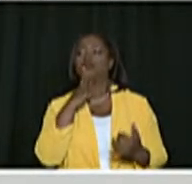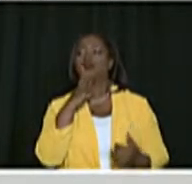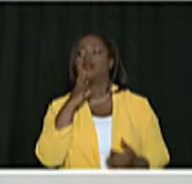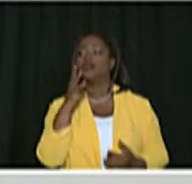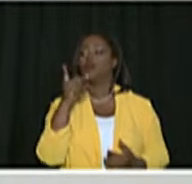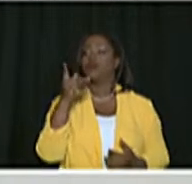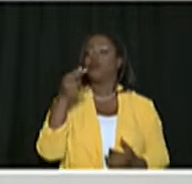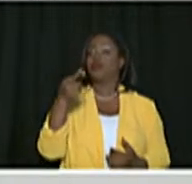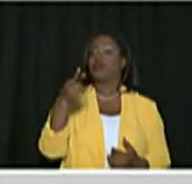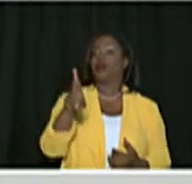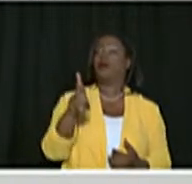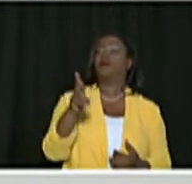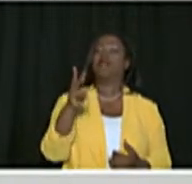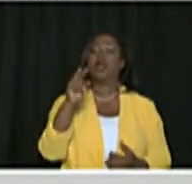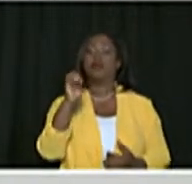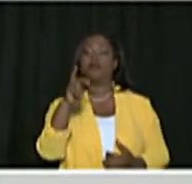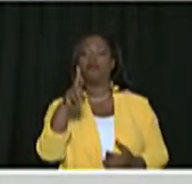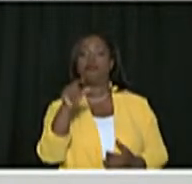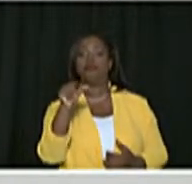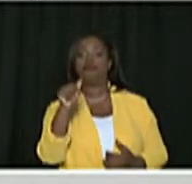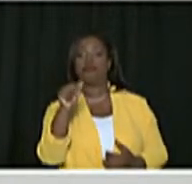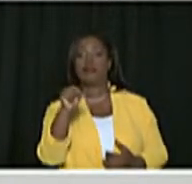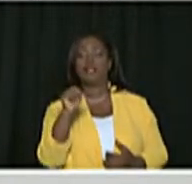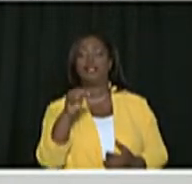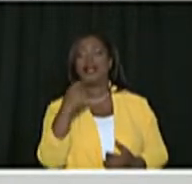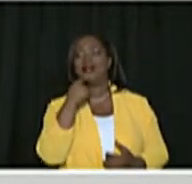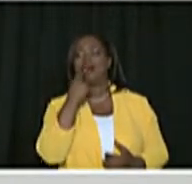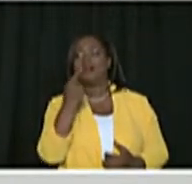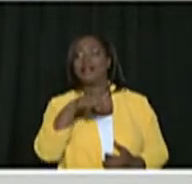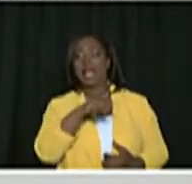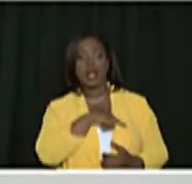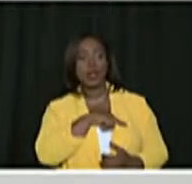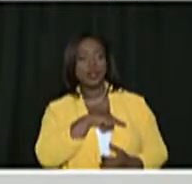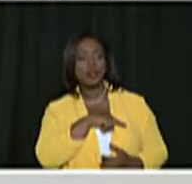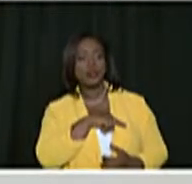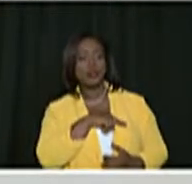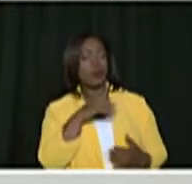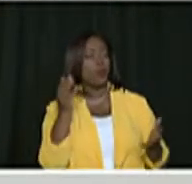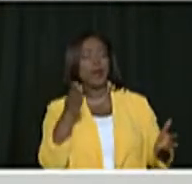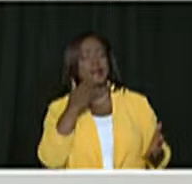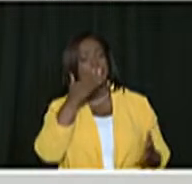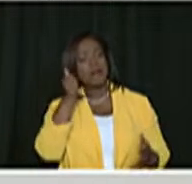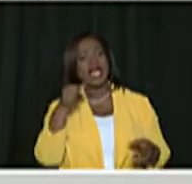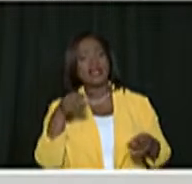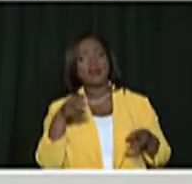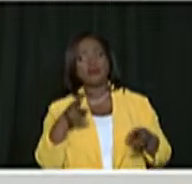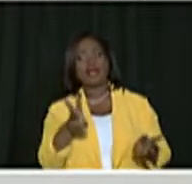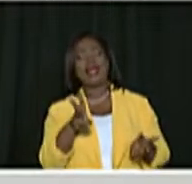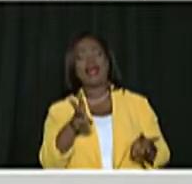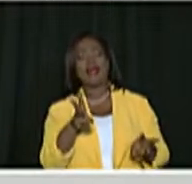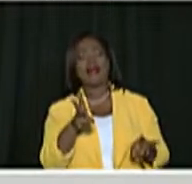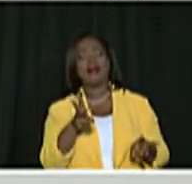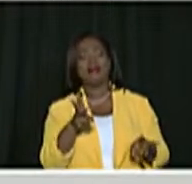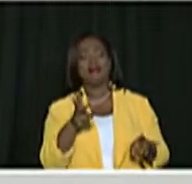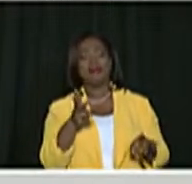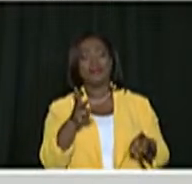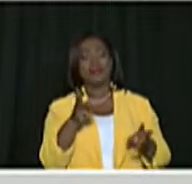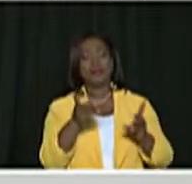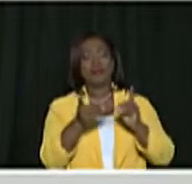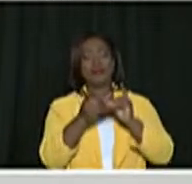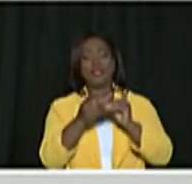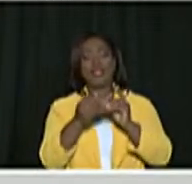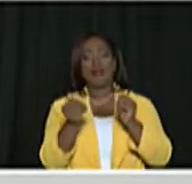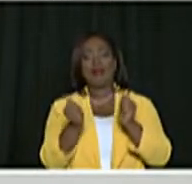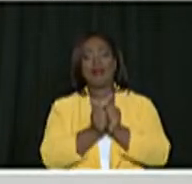Morgan, please give us a sense of the best way to cater to the psychosocial needs of